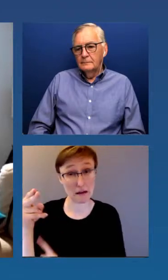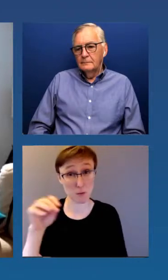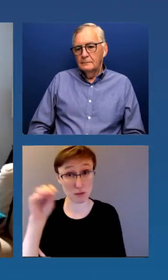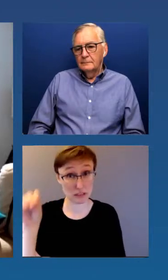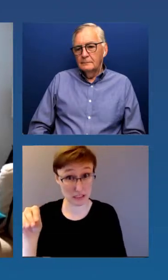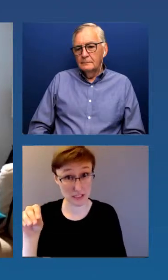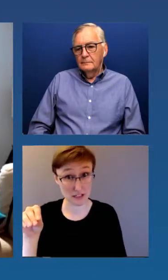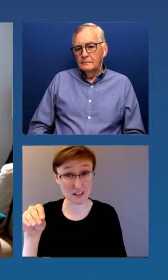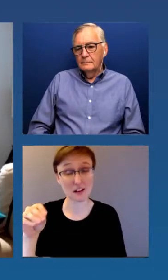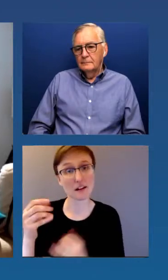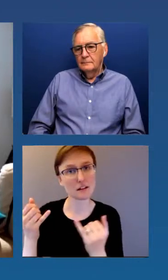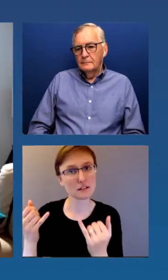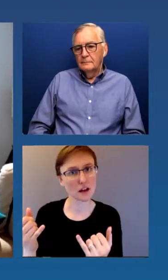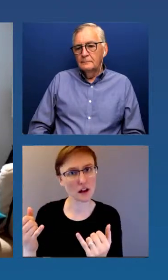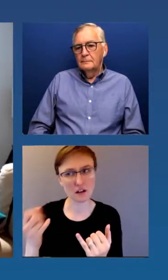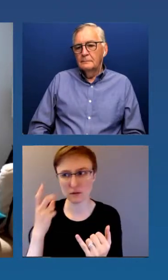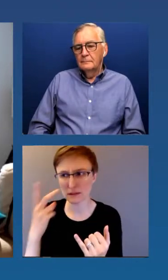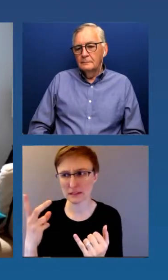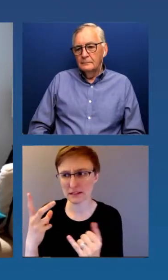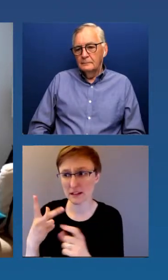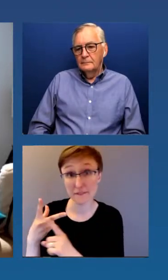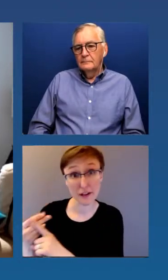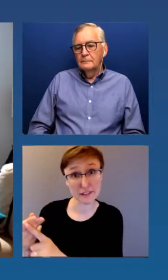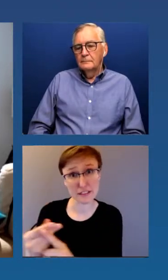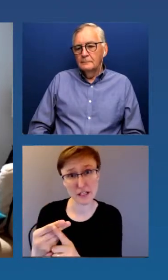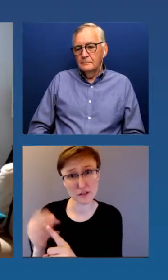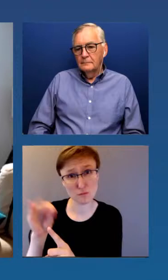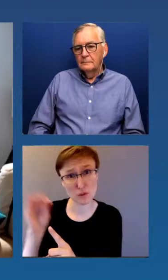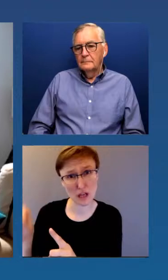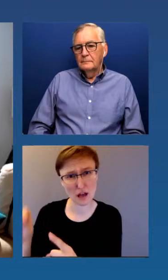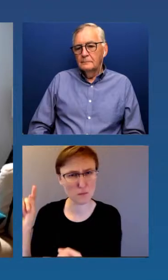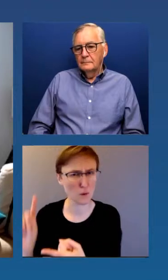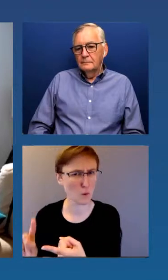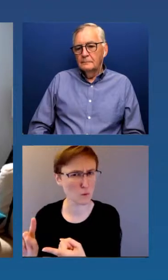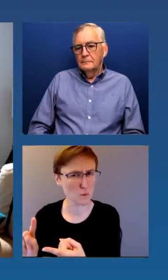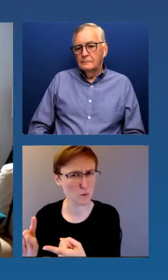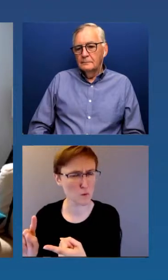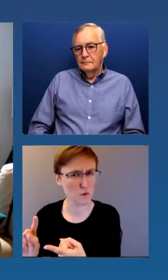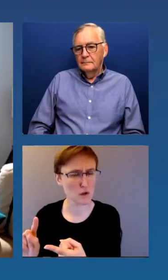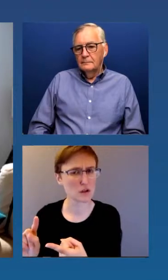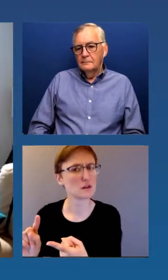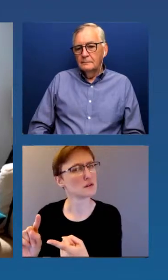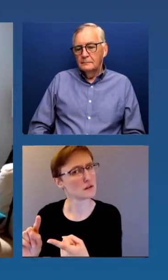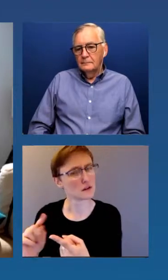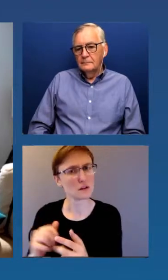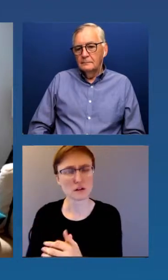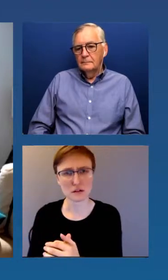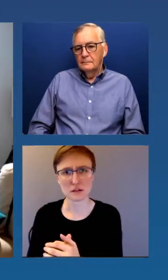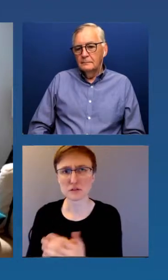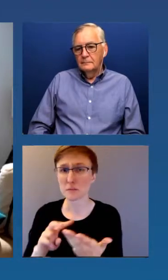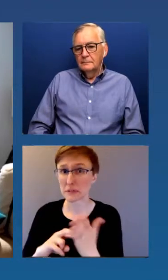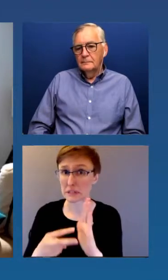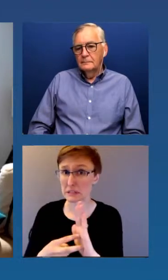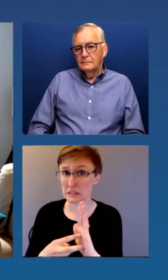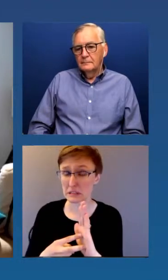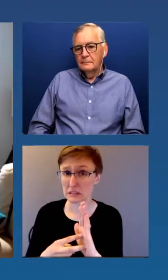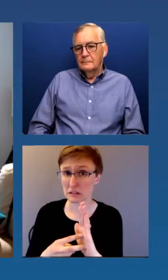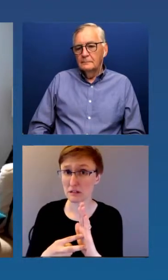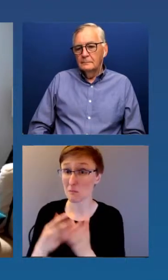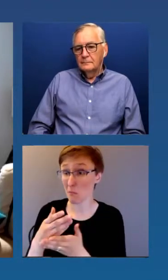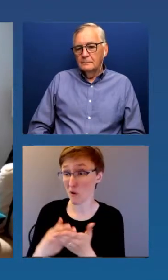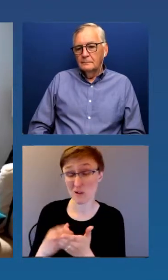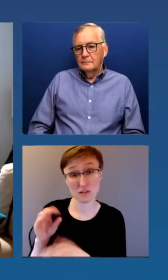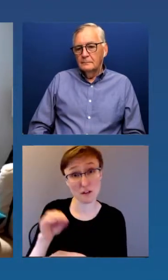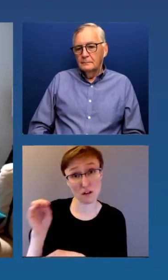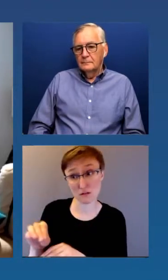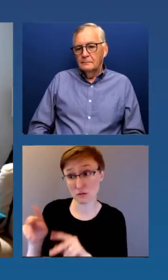shown to have the lowest vaccination rates. In other words, part of the Ottawa public is facing continued